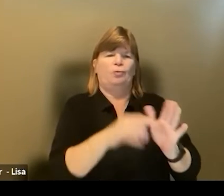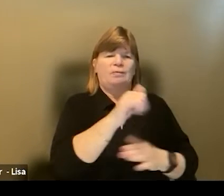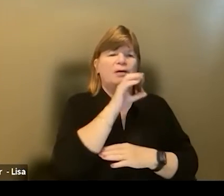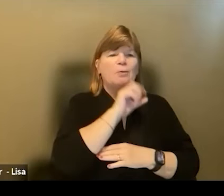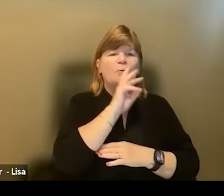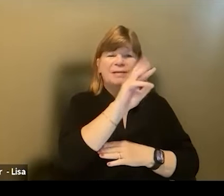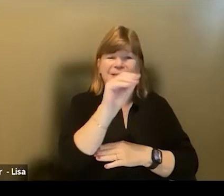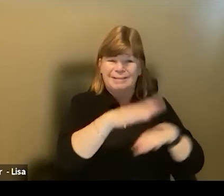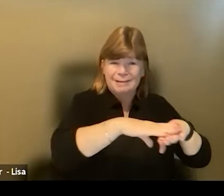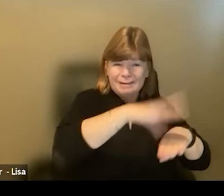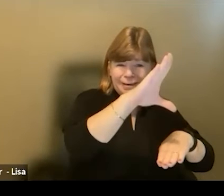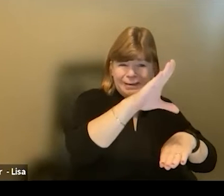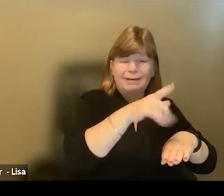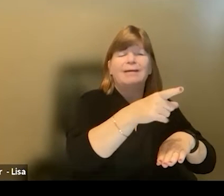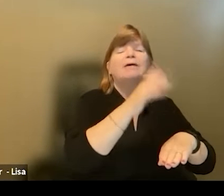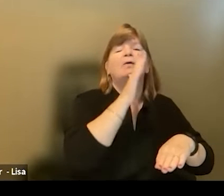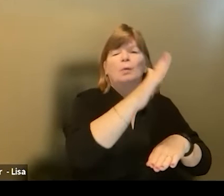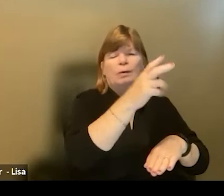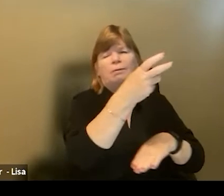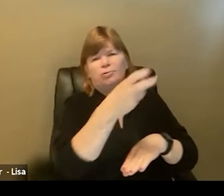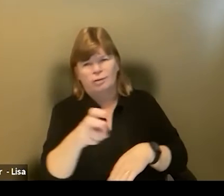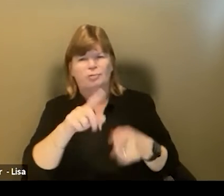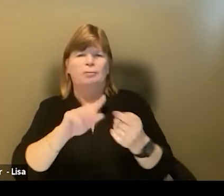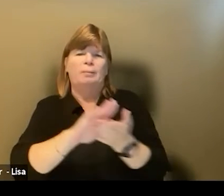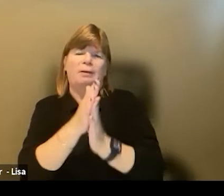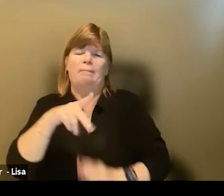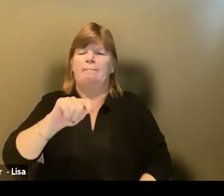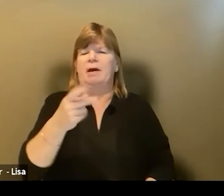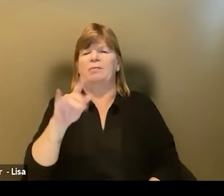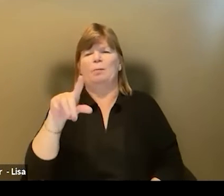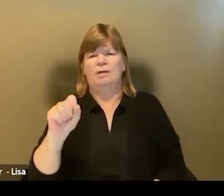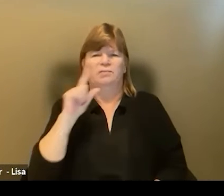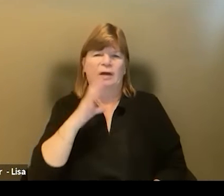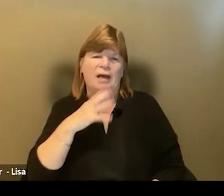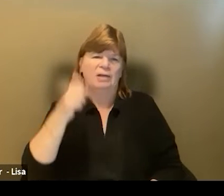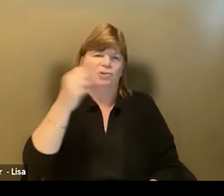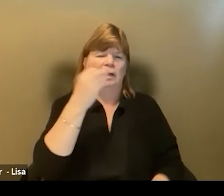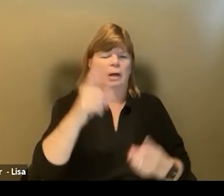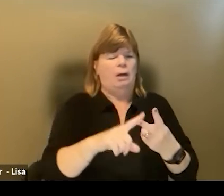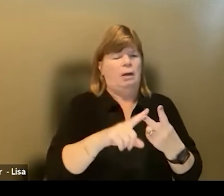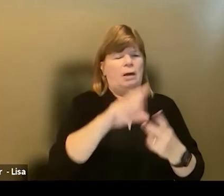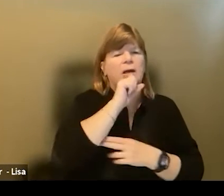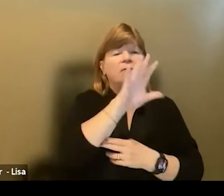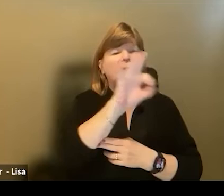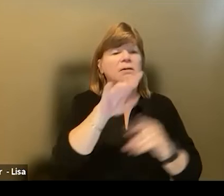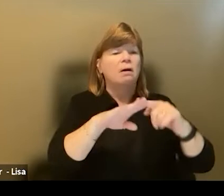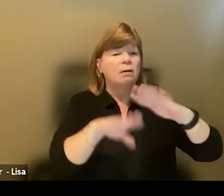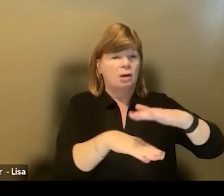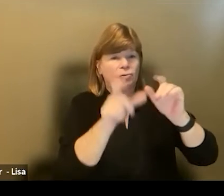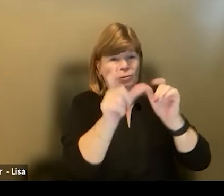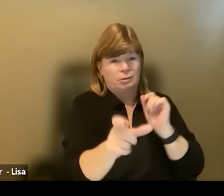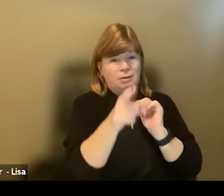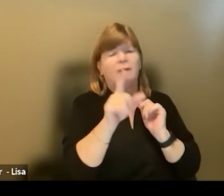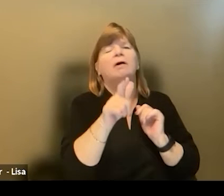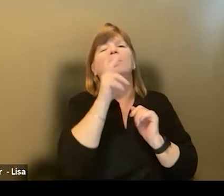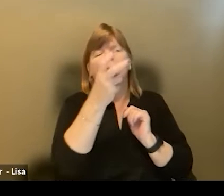and over population who will ultimately transition into the Pathways for Aging program, and the ages of 59 and under who will